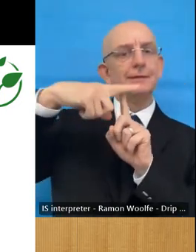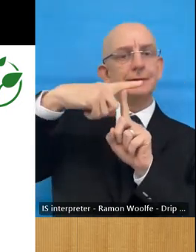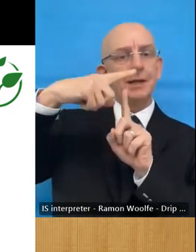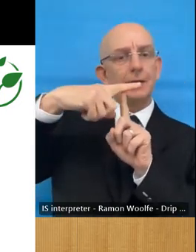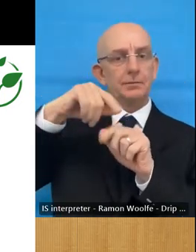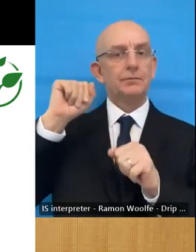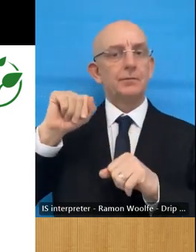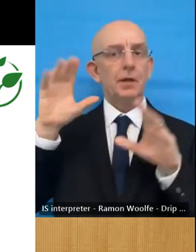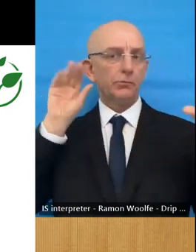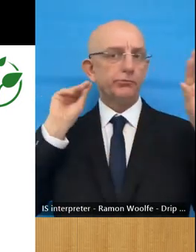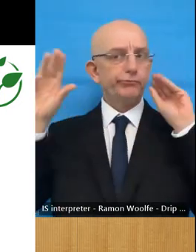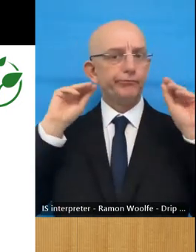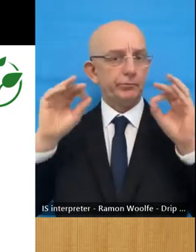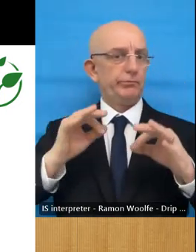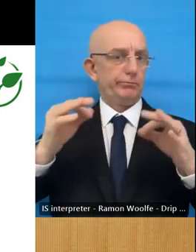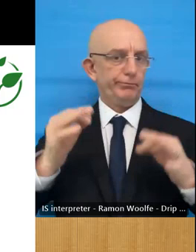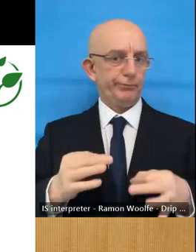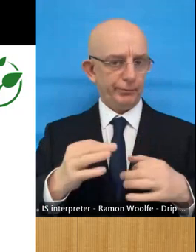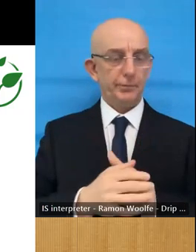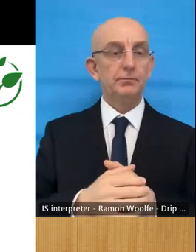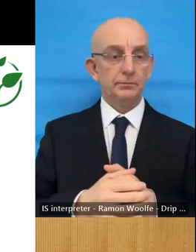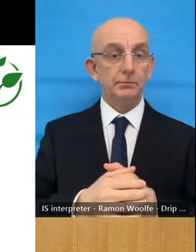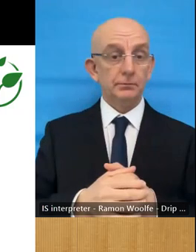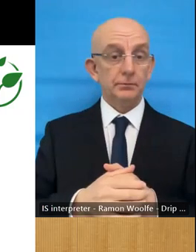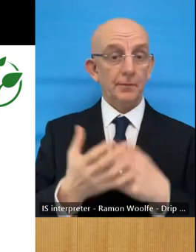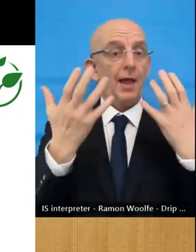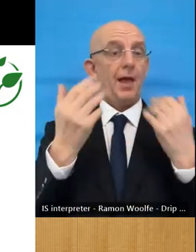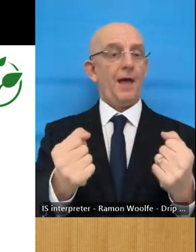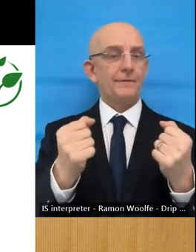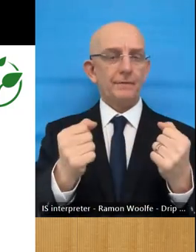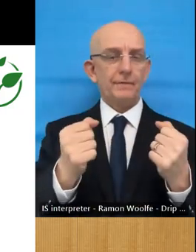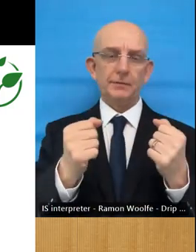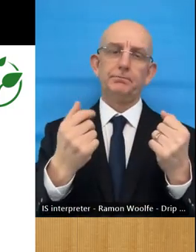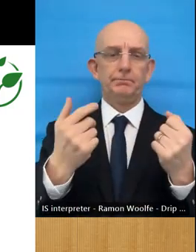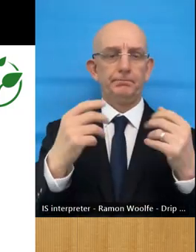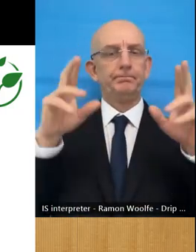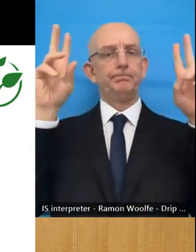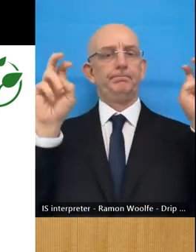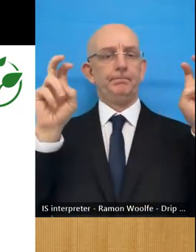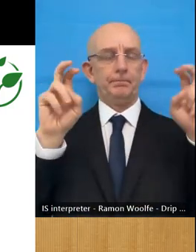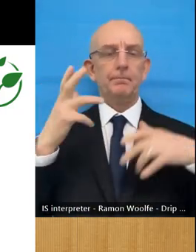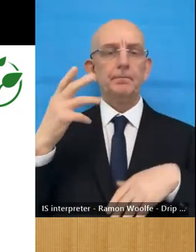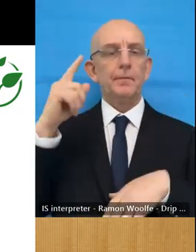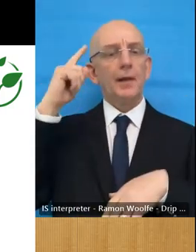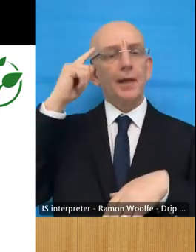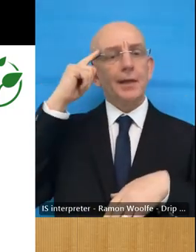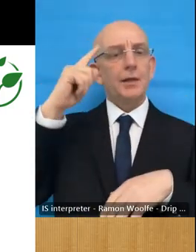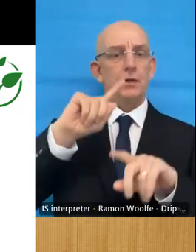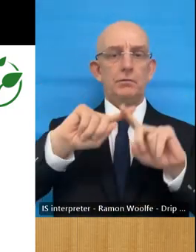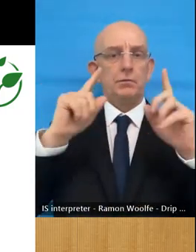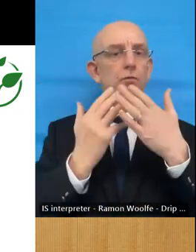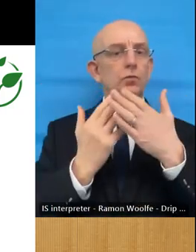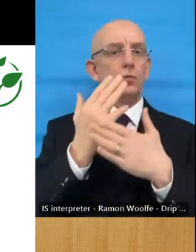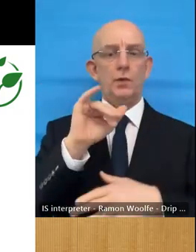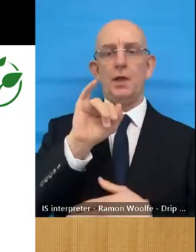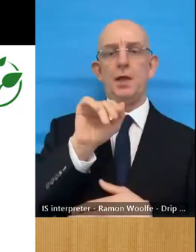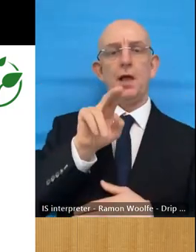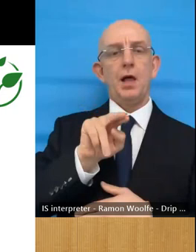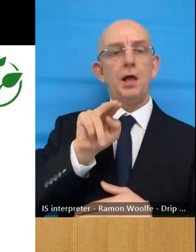The reverse integration policy described above, the high proportion of students with special needs, target of 20%